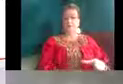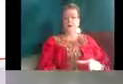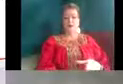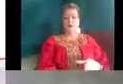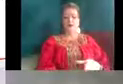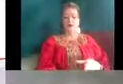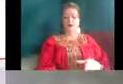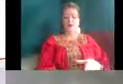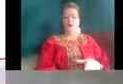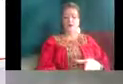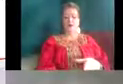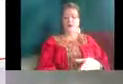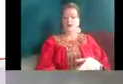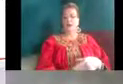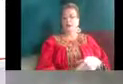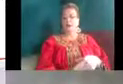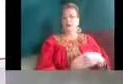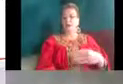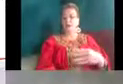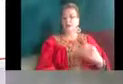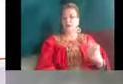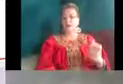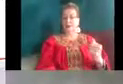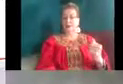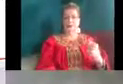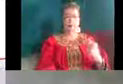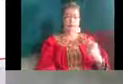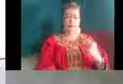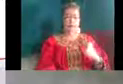and um all of these i saw on amazon